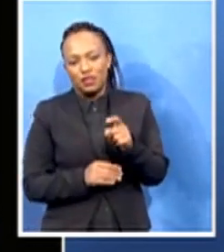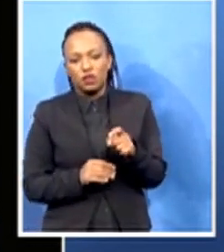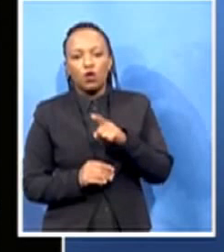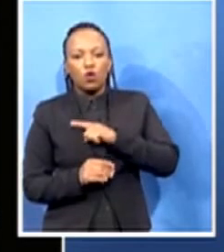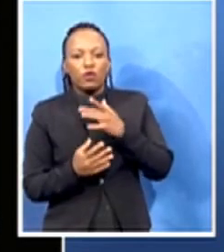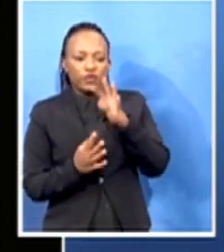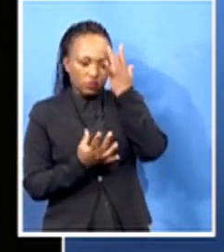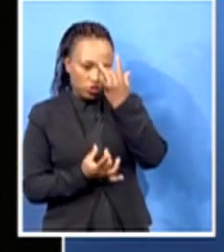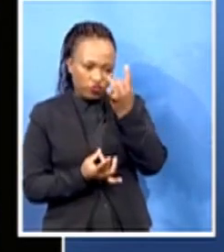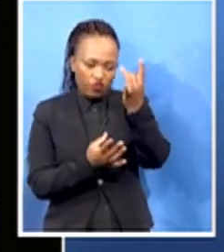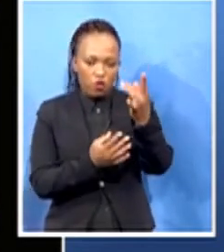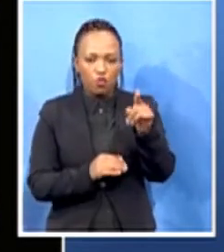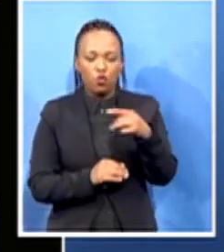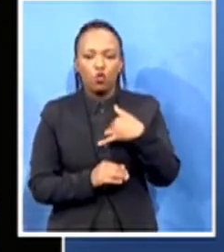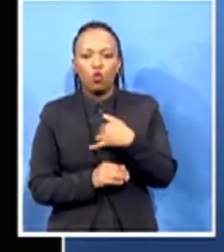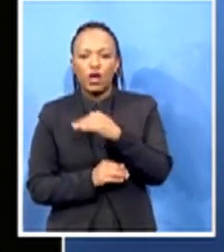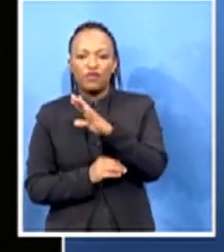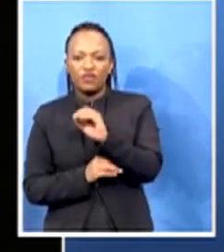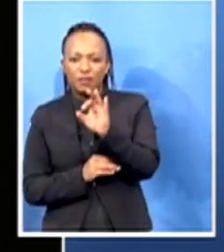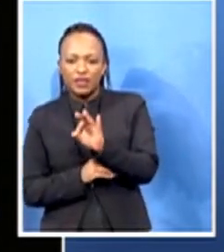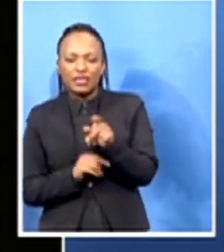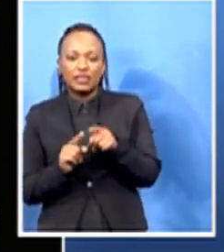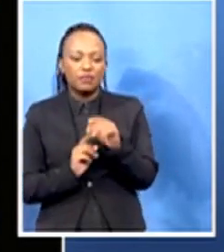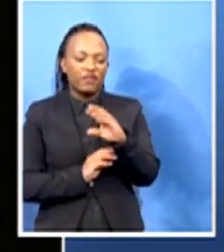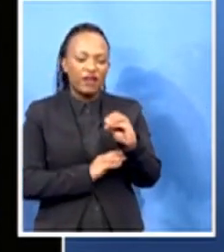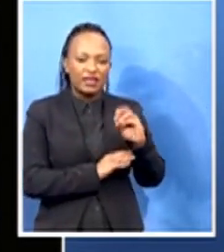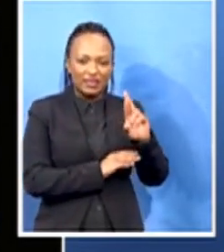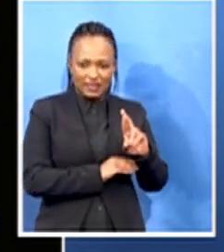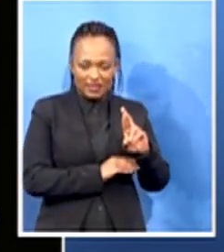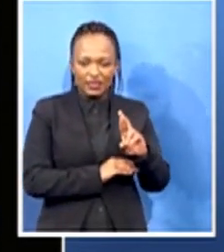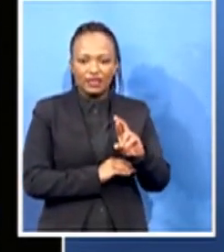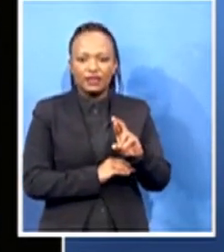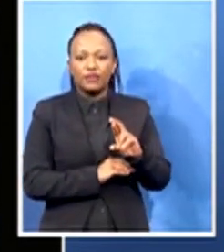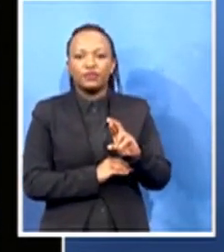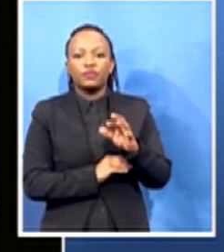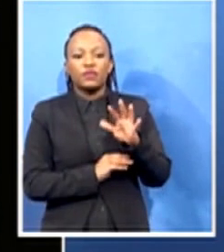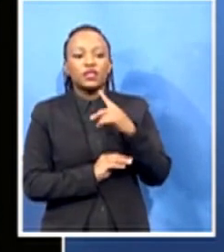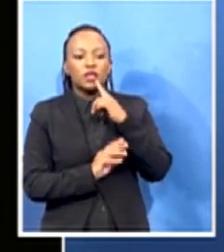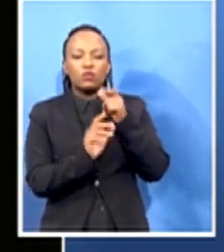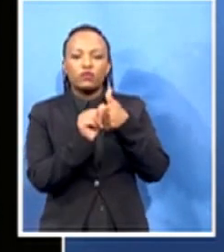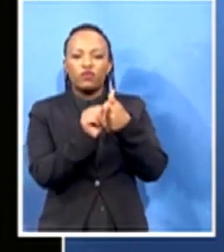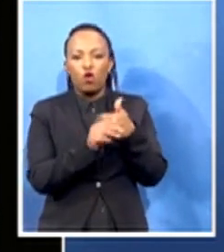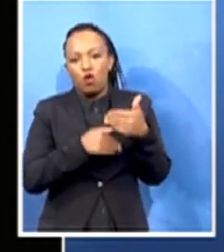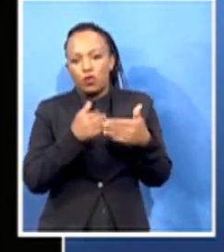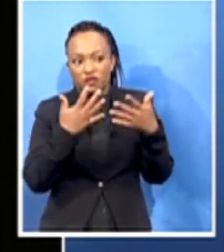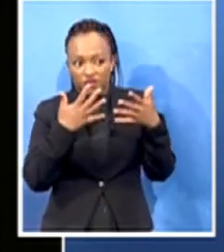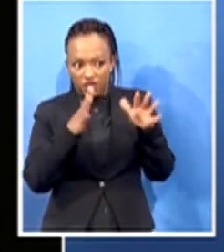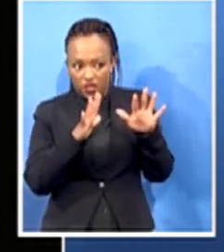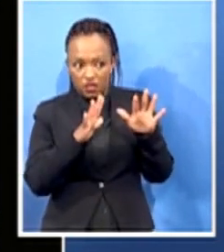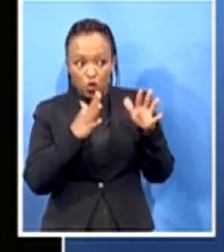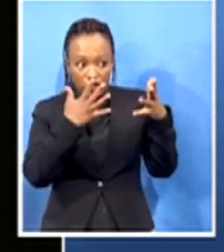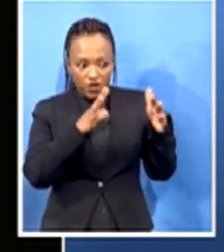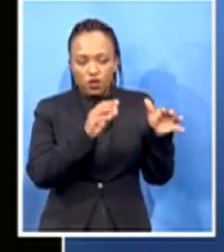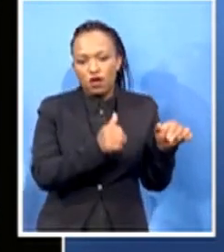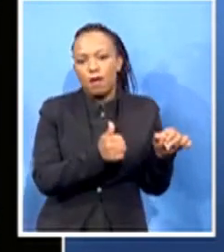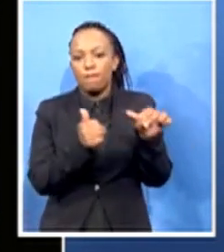then 500. Yeah. They said, follow all the processes, and when we finish, come and ballot. If they don't give us what we want, we are